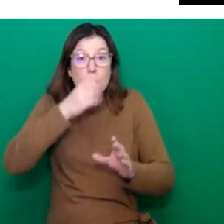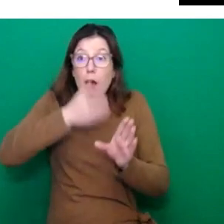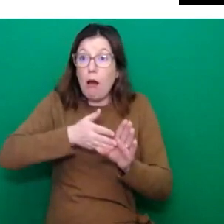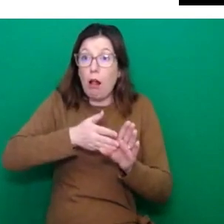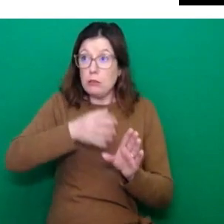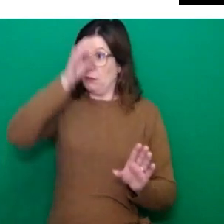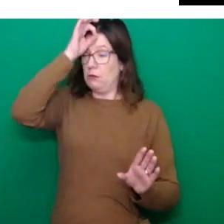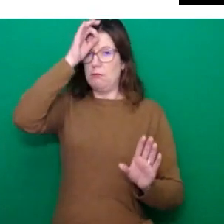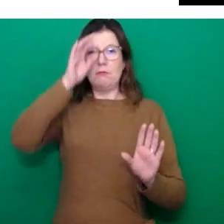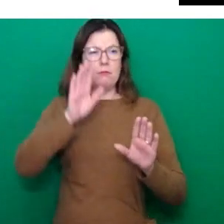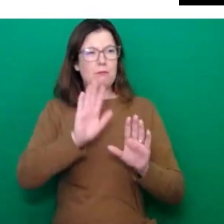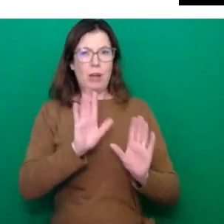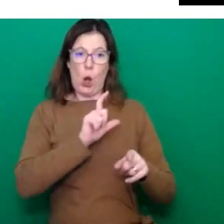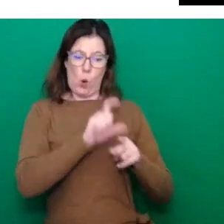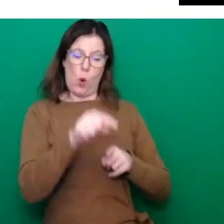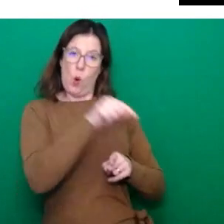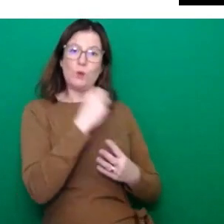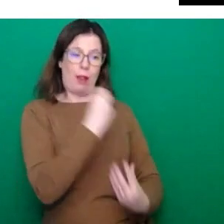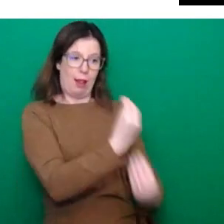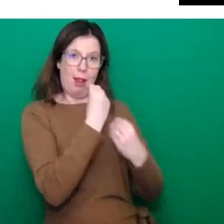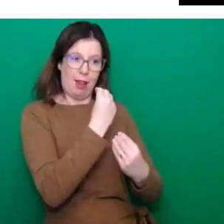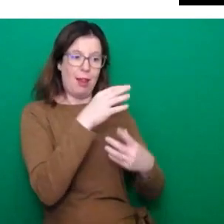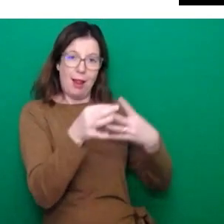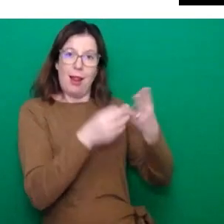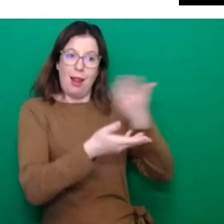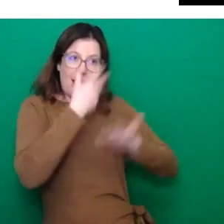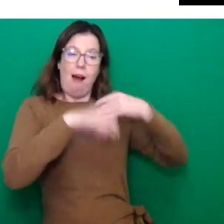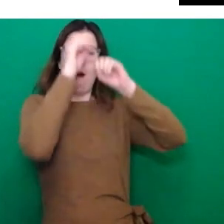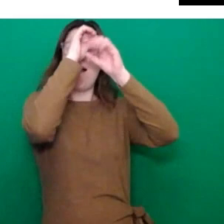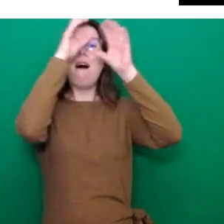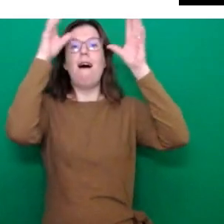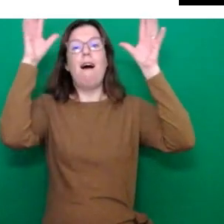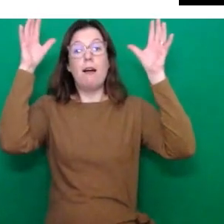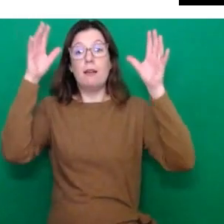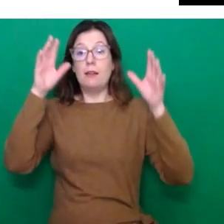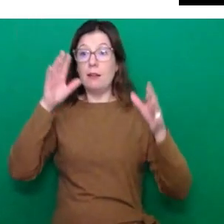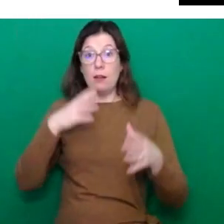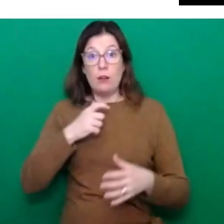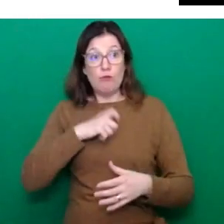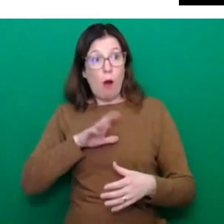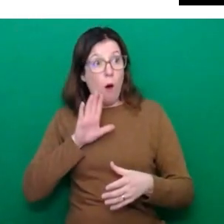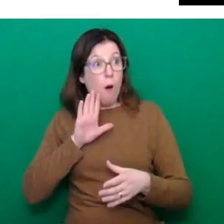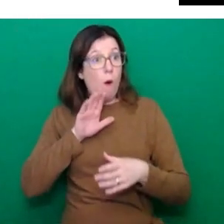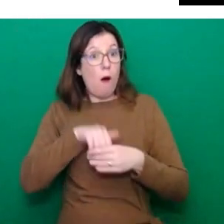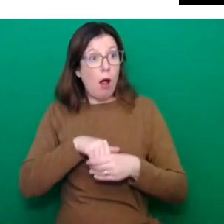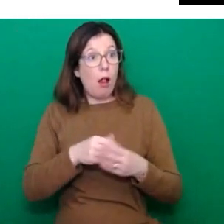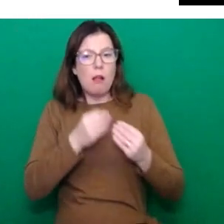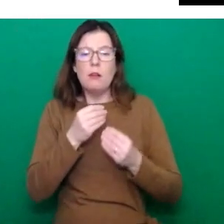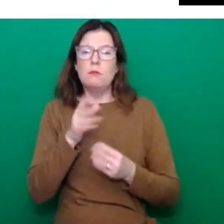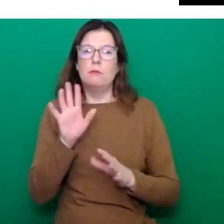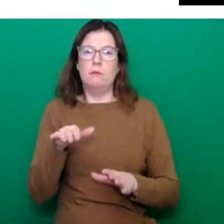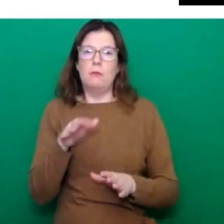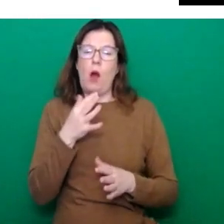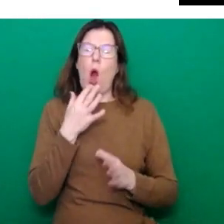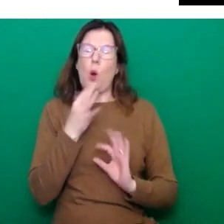the whole point of this training, is to go through it all. And if you do get the role and get onto the programme, ask questions, ask so